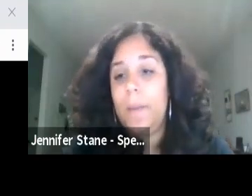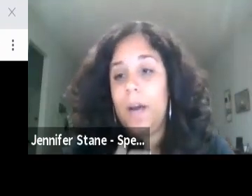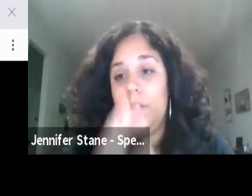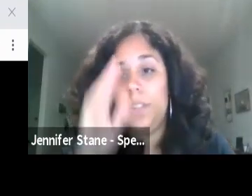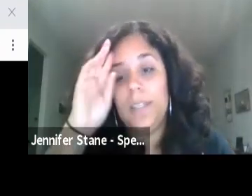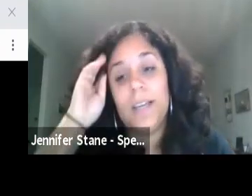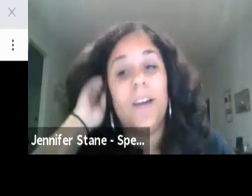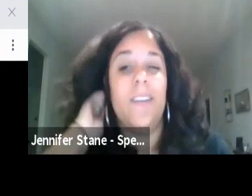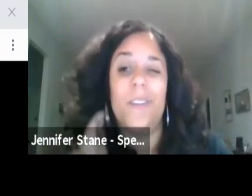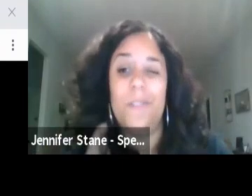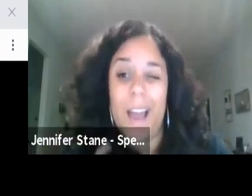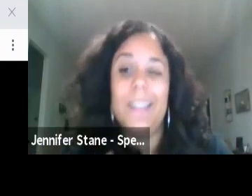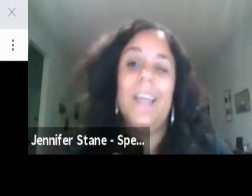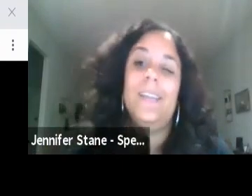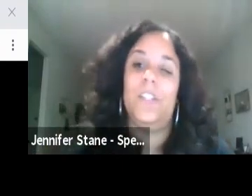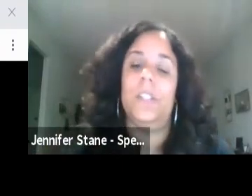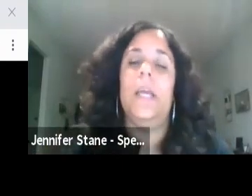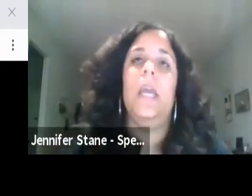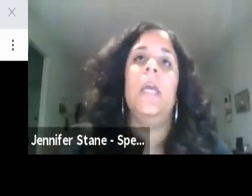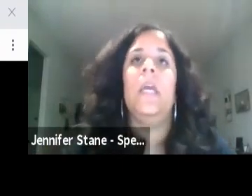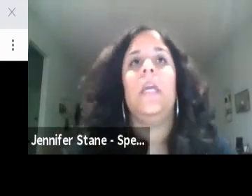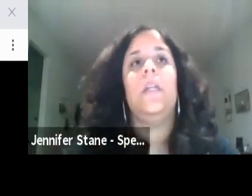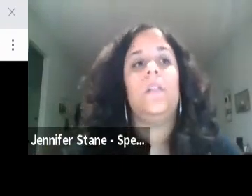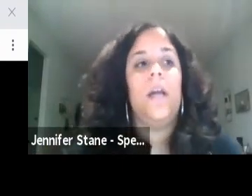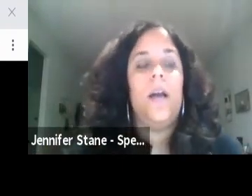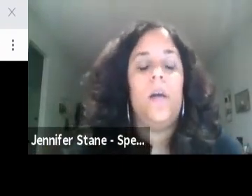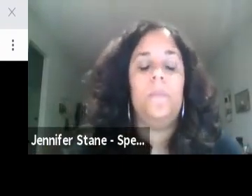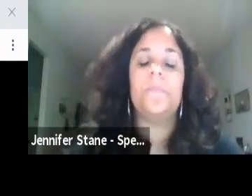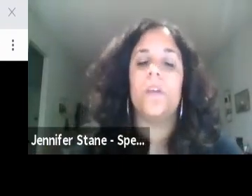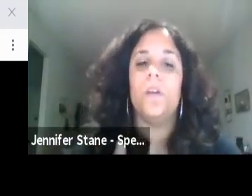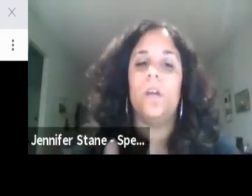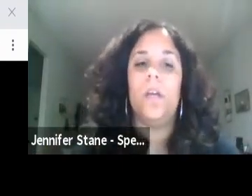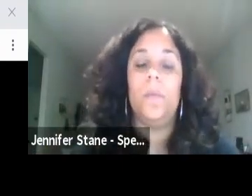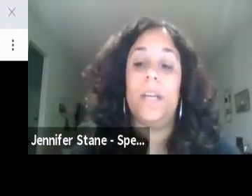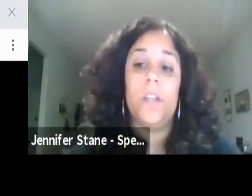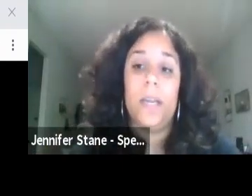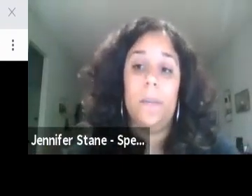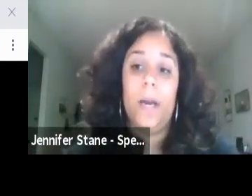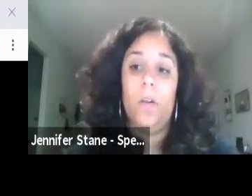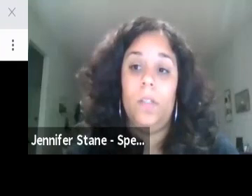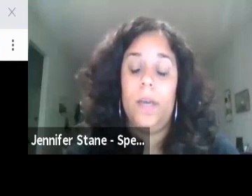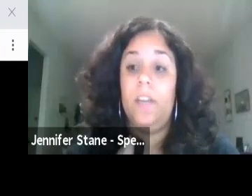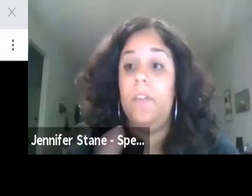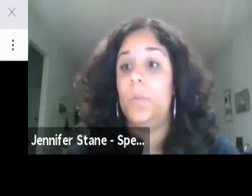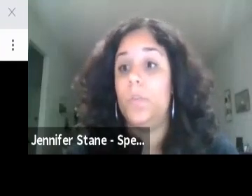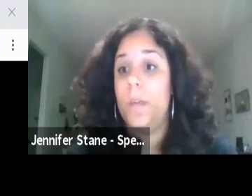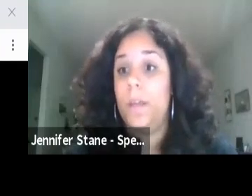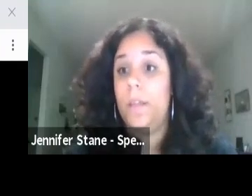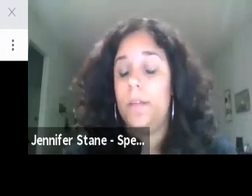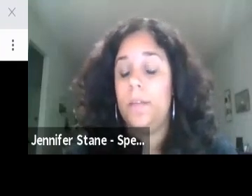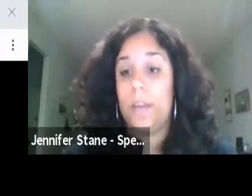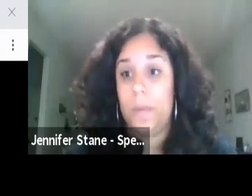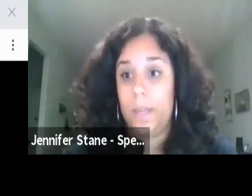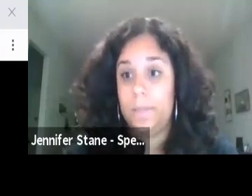thing about, fun fact, I guess I should say, is Brandy talking about individuals